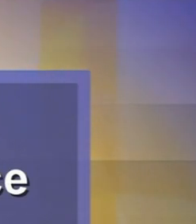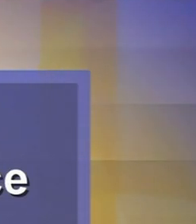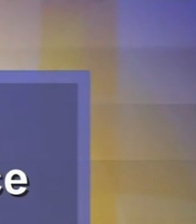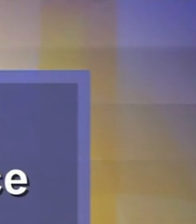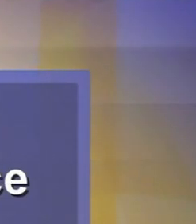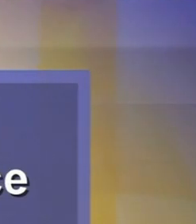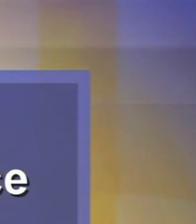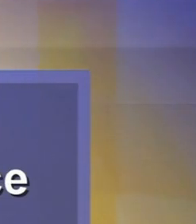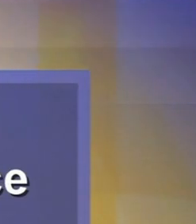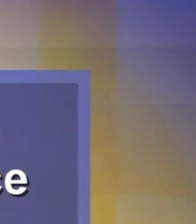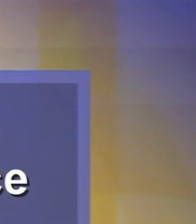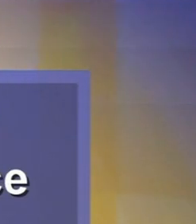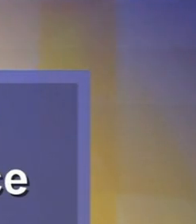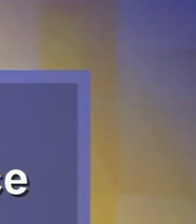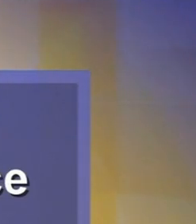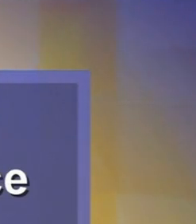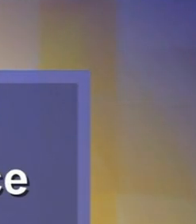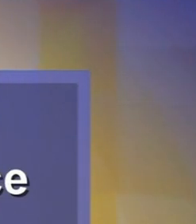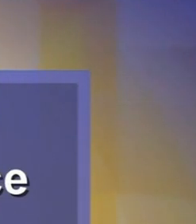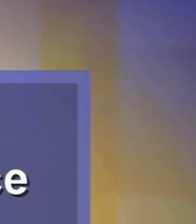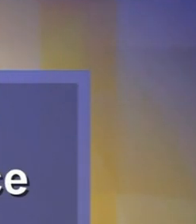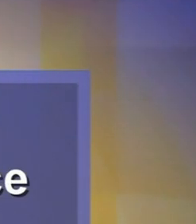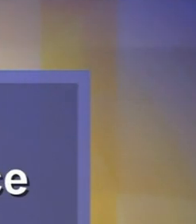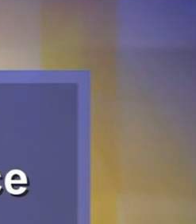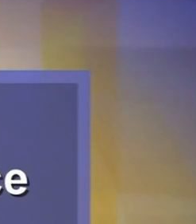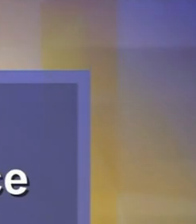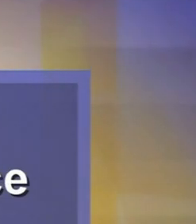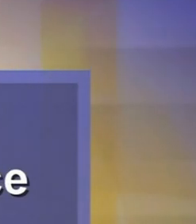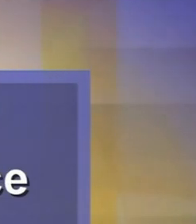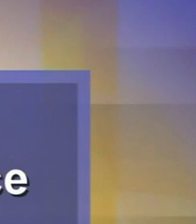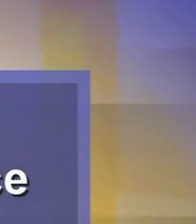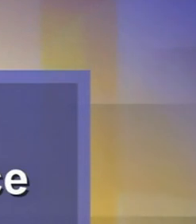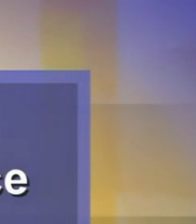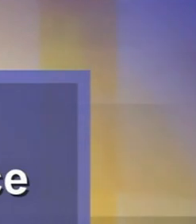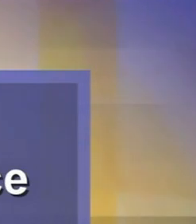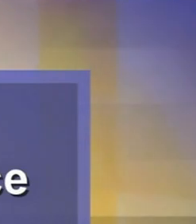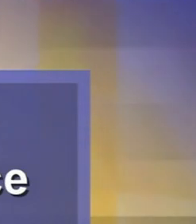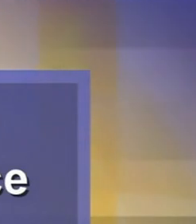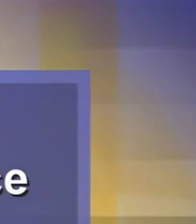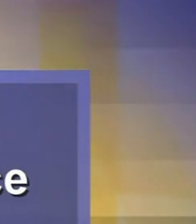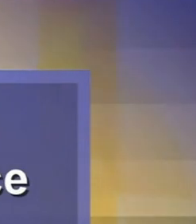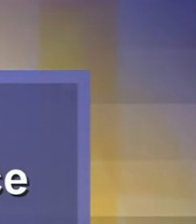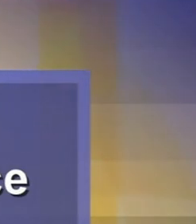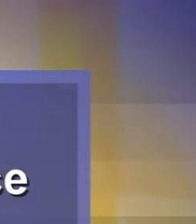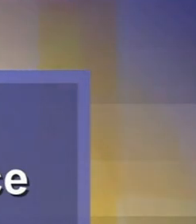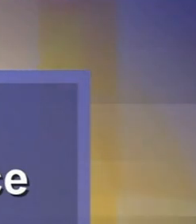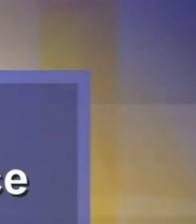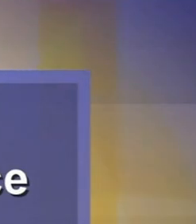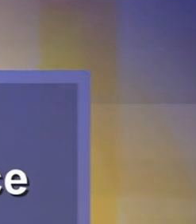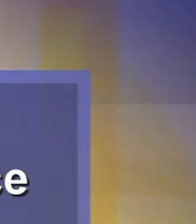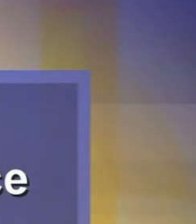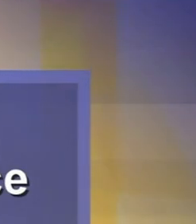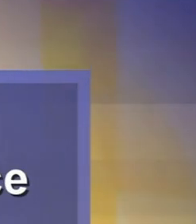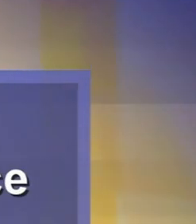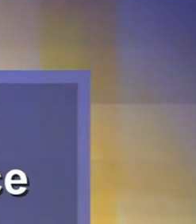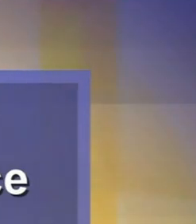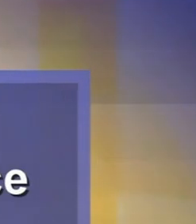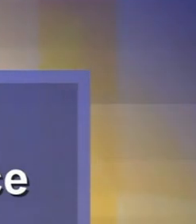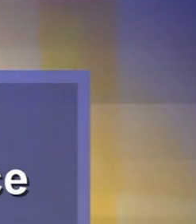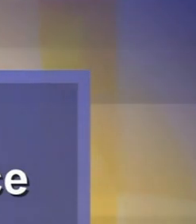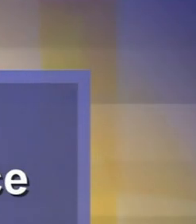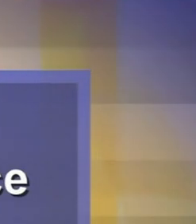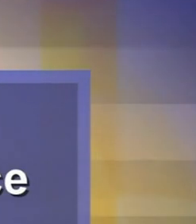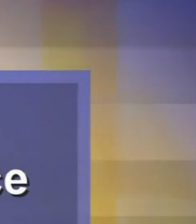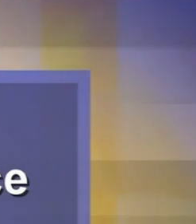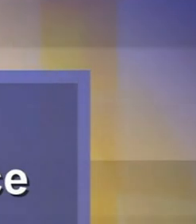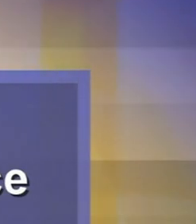the Owensboro area as we have this summer of dealing with the coronavirus but trying to reopen our economy? I think the